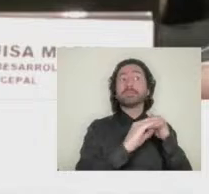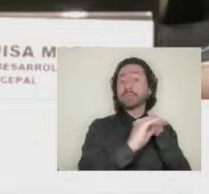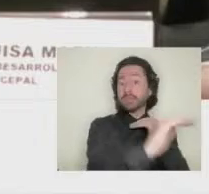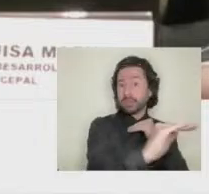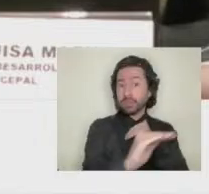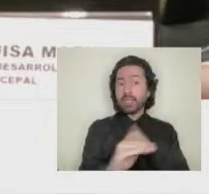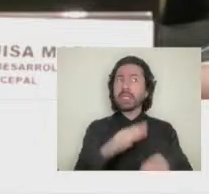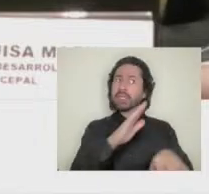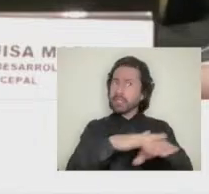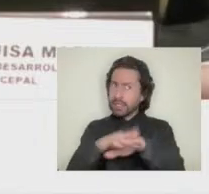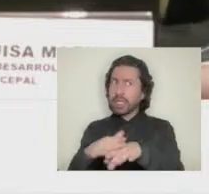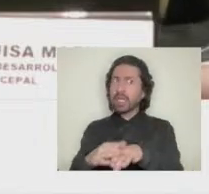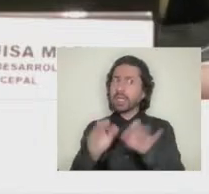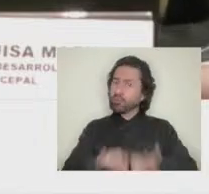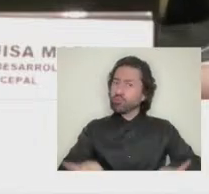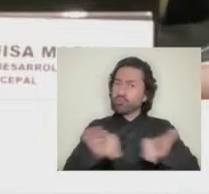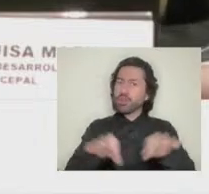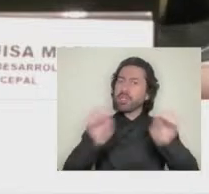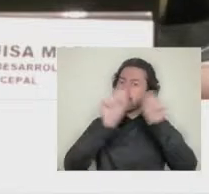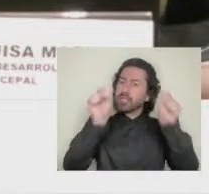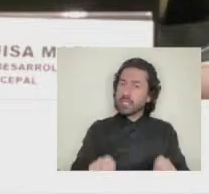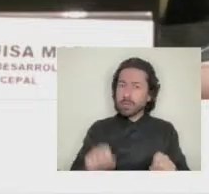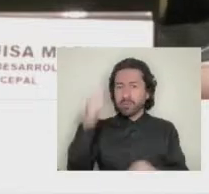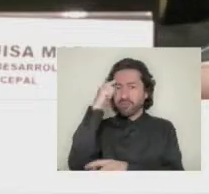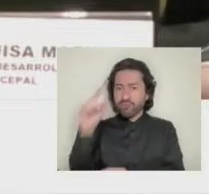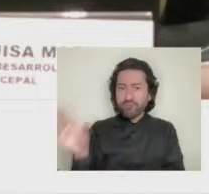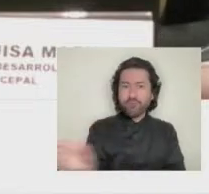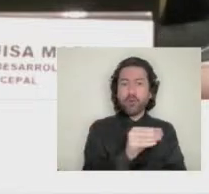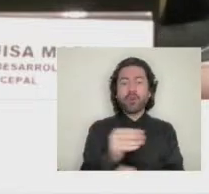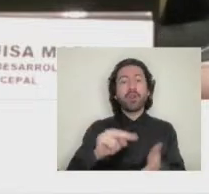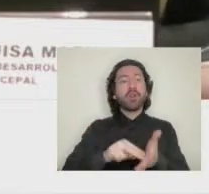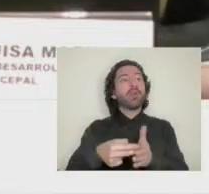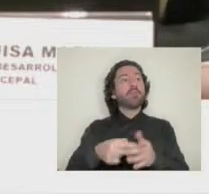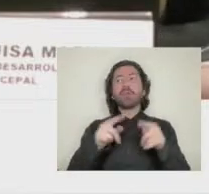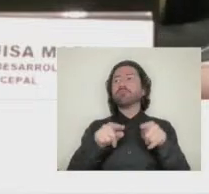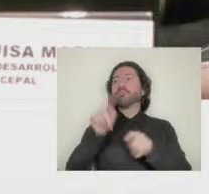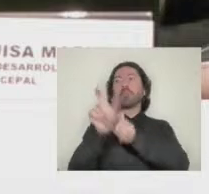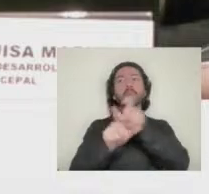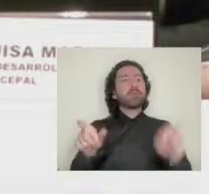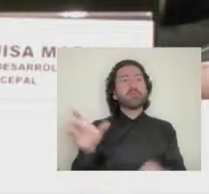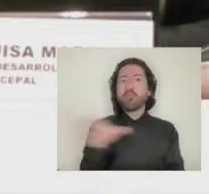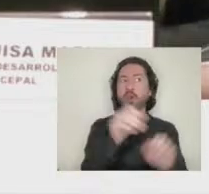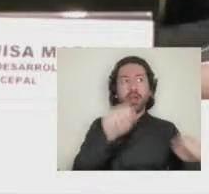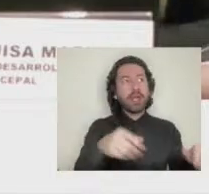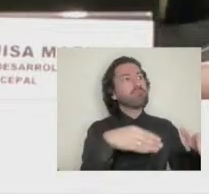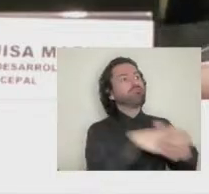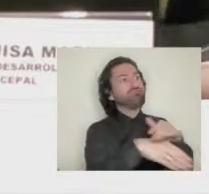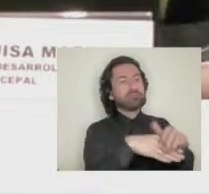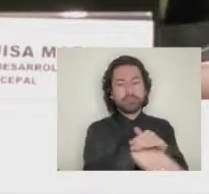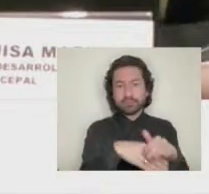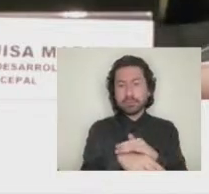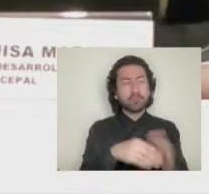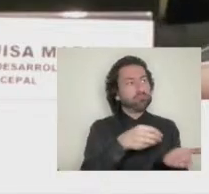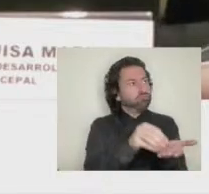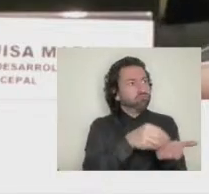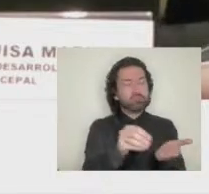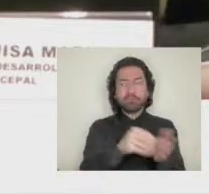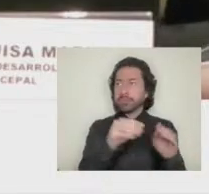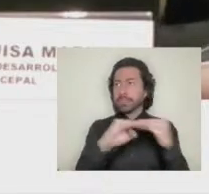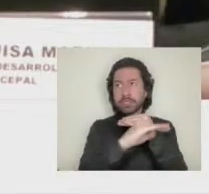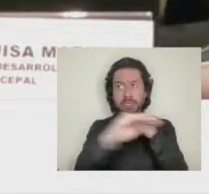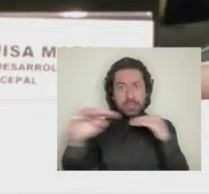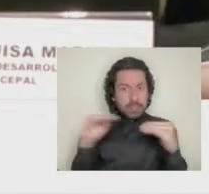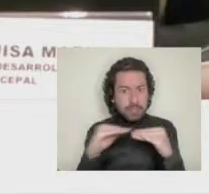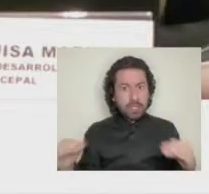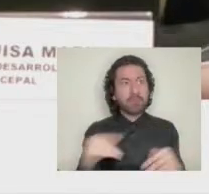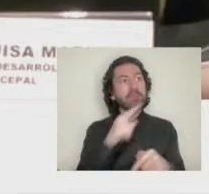development, we recommend universal systems where coverage and access are universal, and